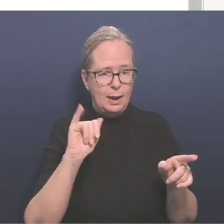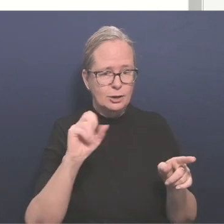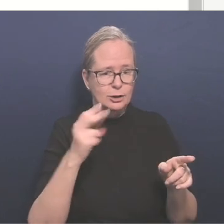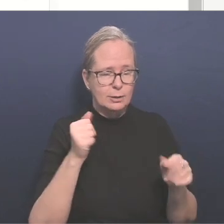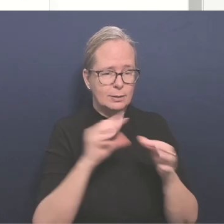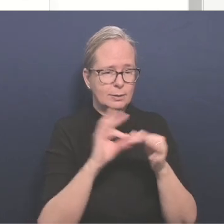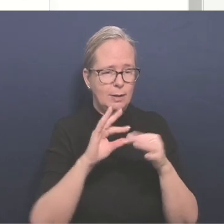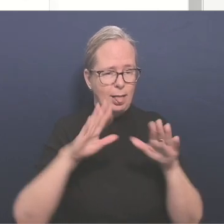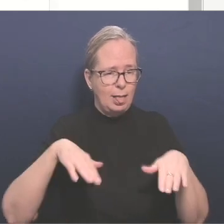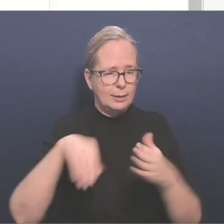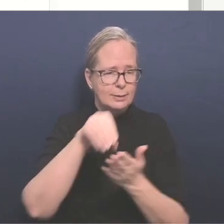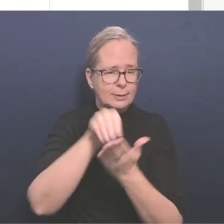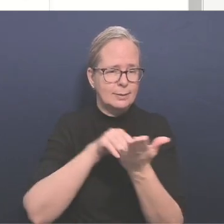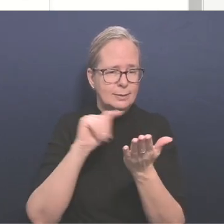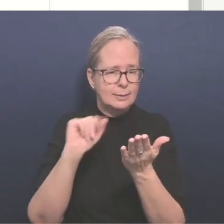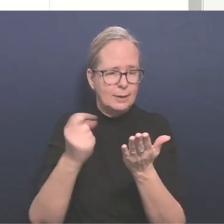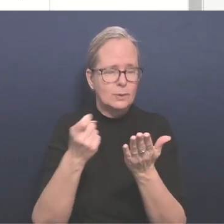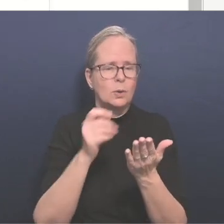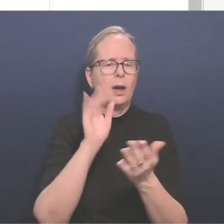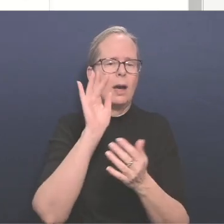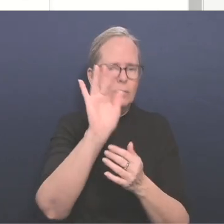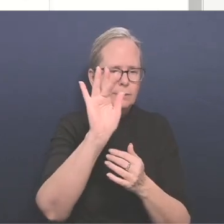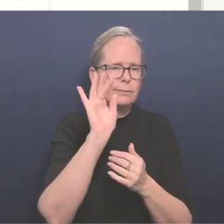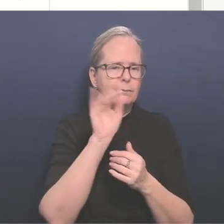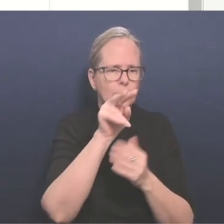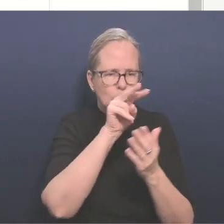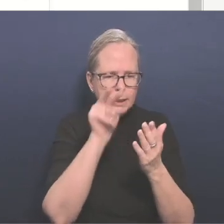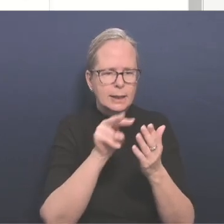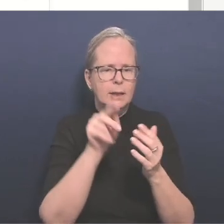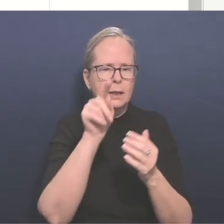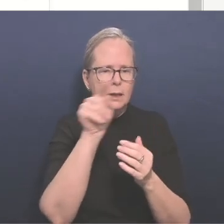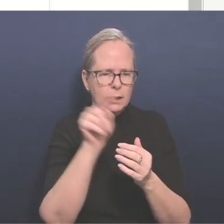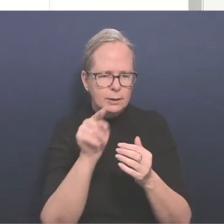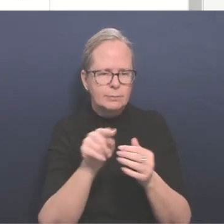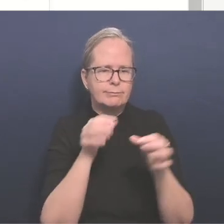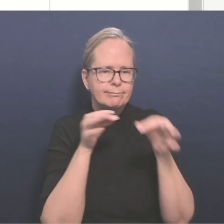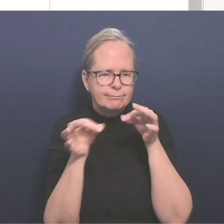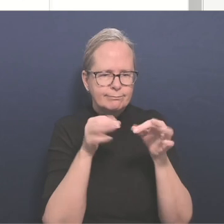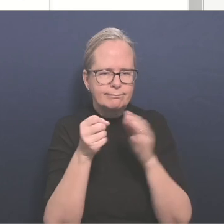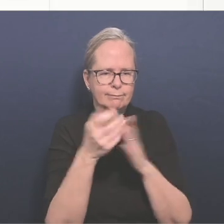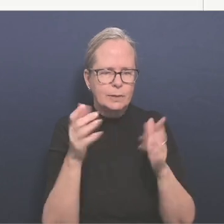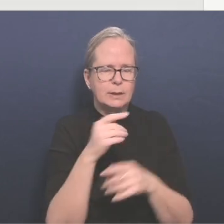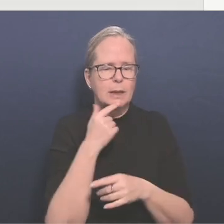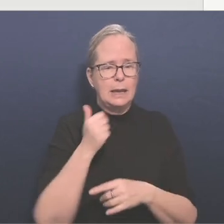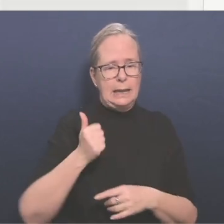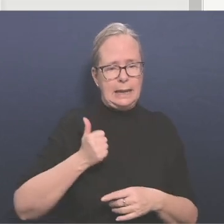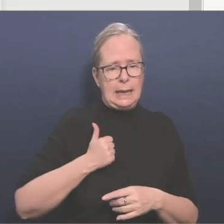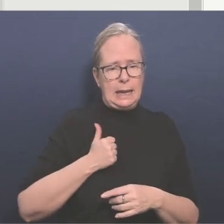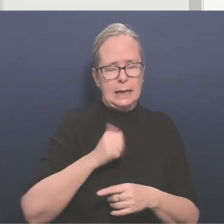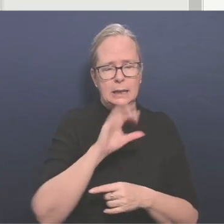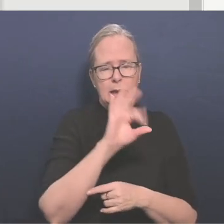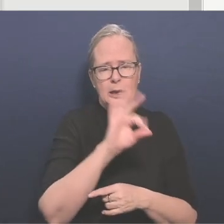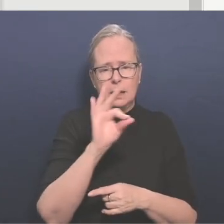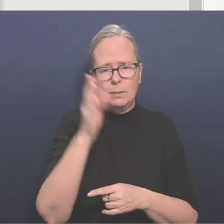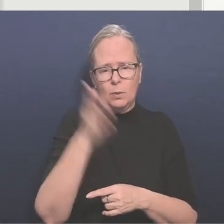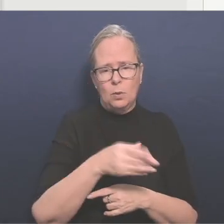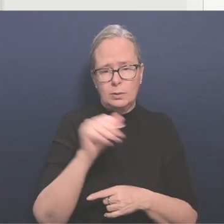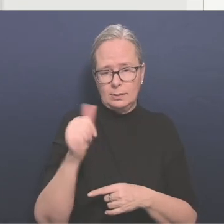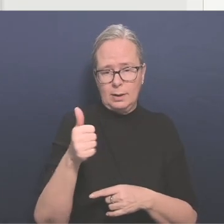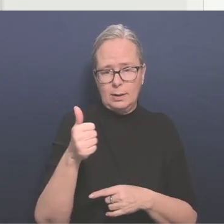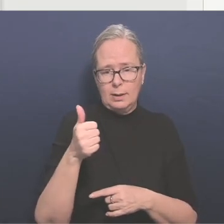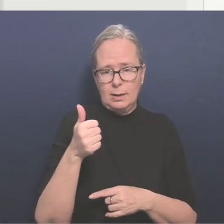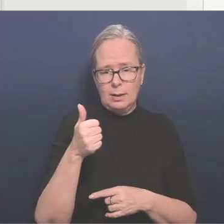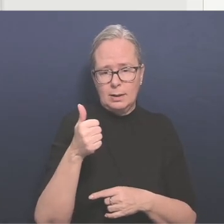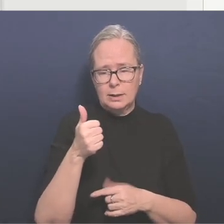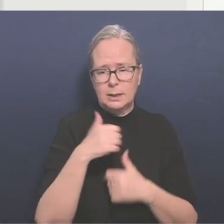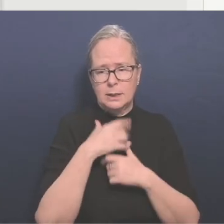here that you can use with your client is called the action plan template. So